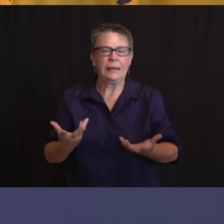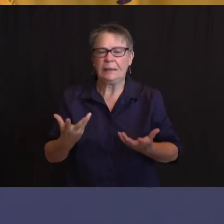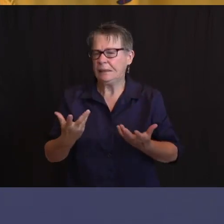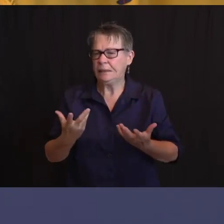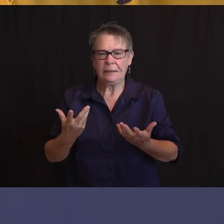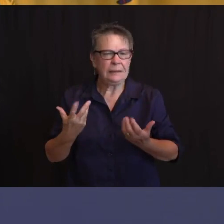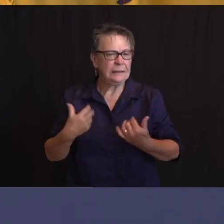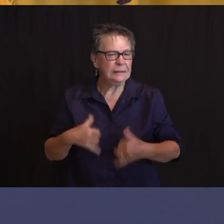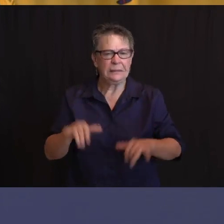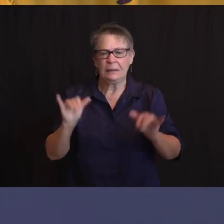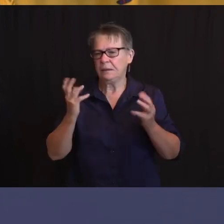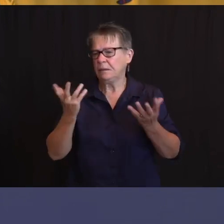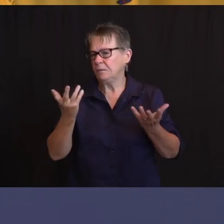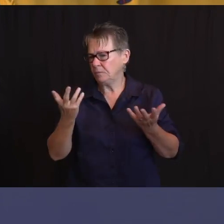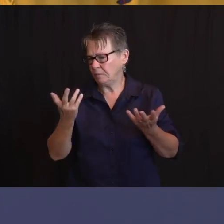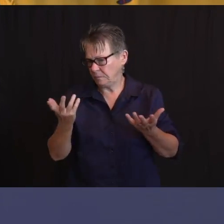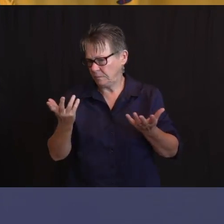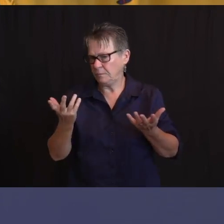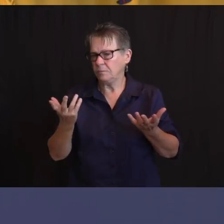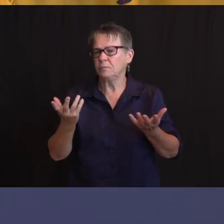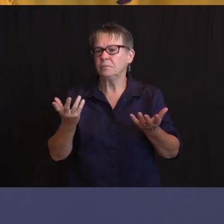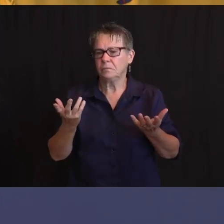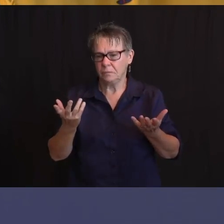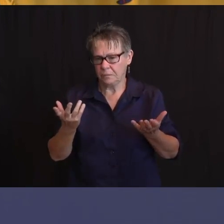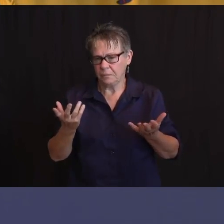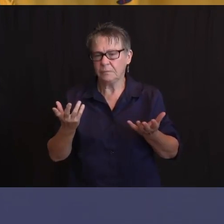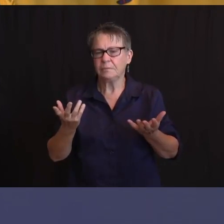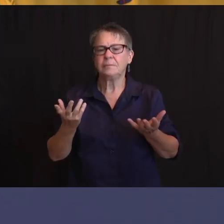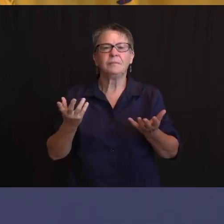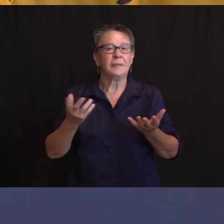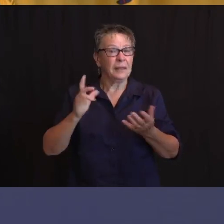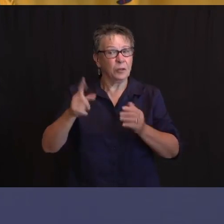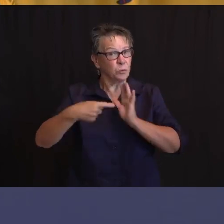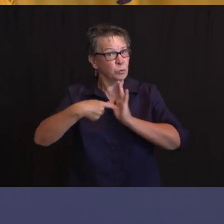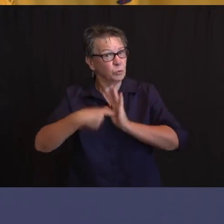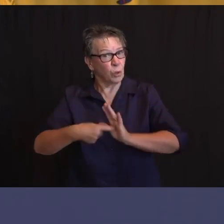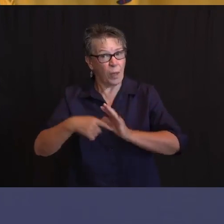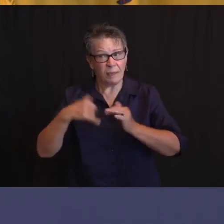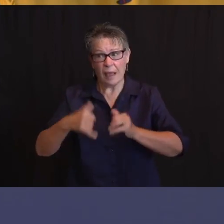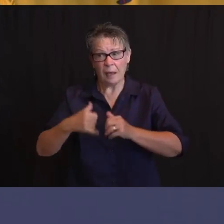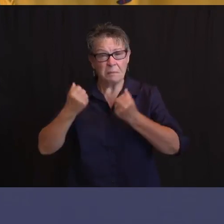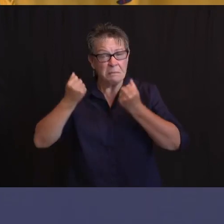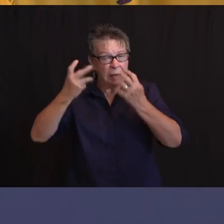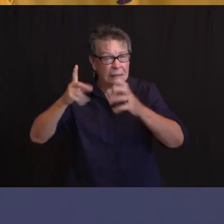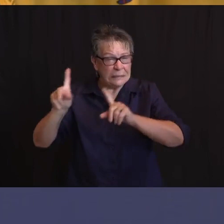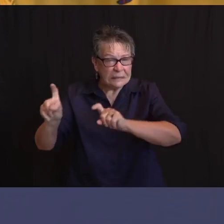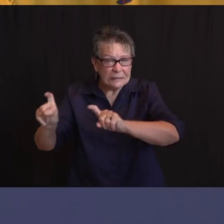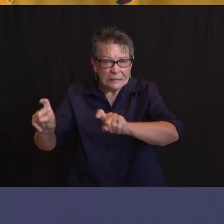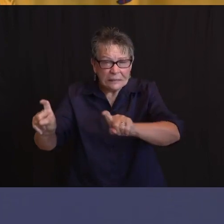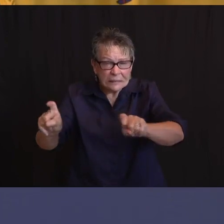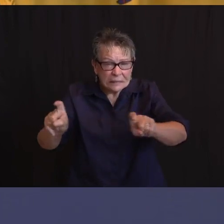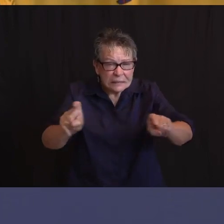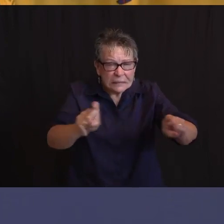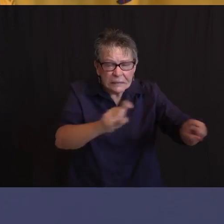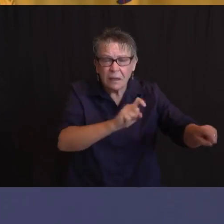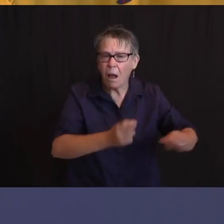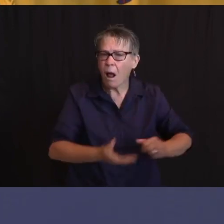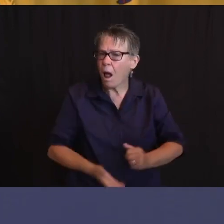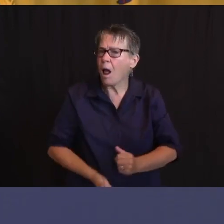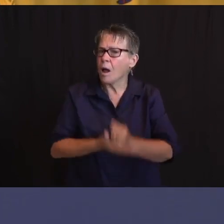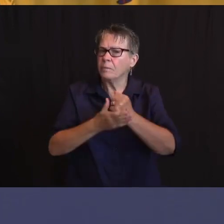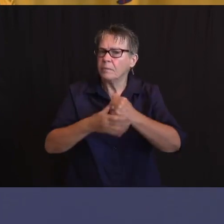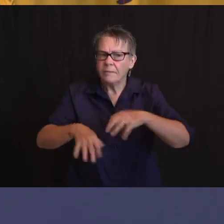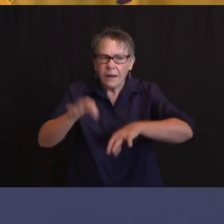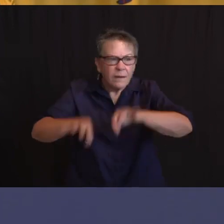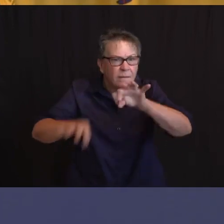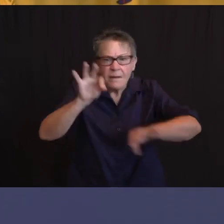tested, which is a good thing, as we ask that. You could pretty much, given that's plus or minus 2% spot positivity, we'll do a little bit of